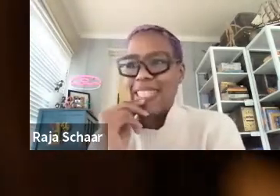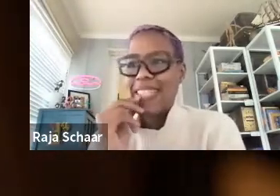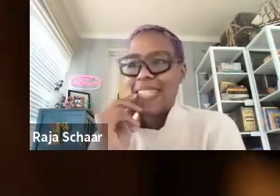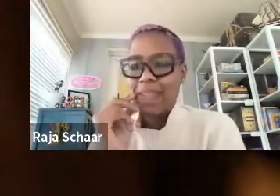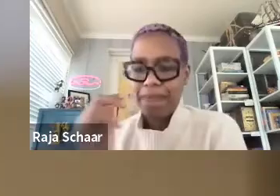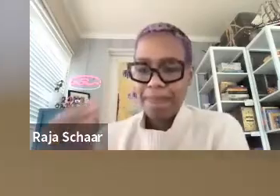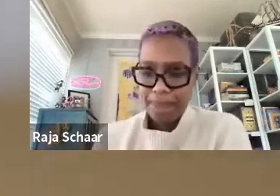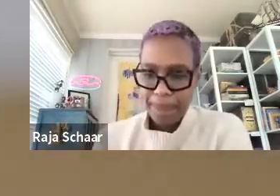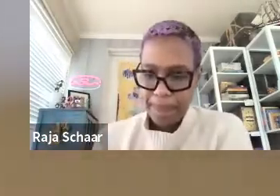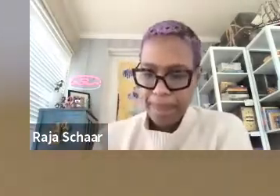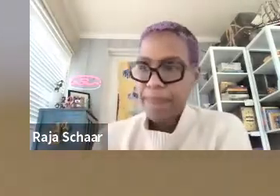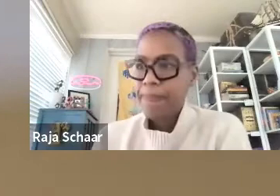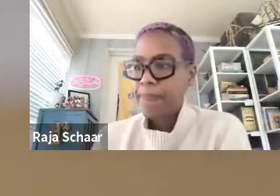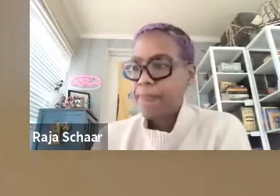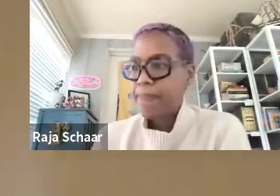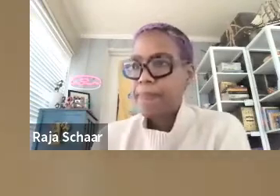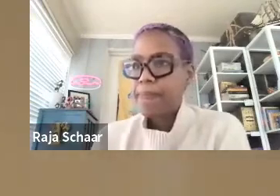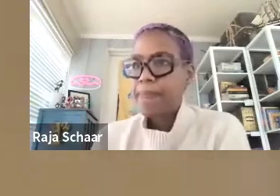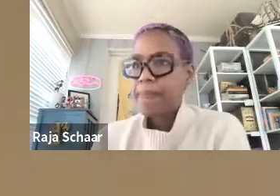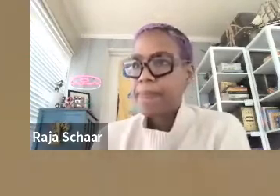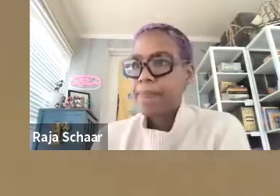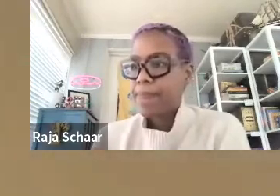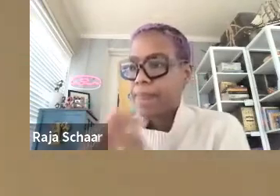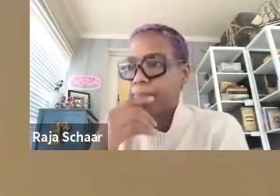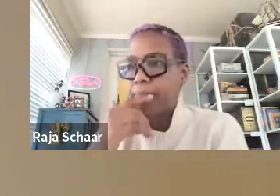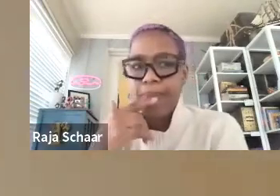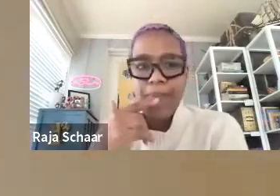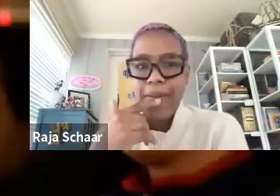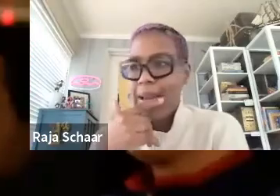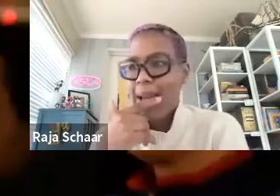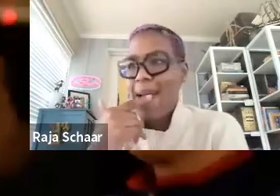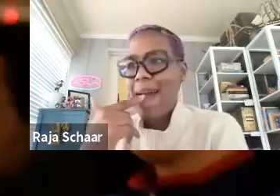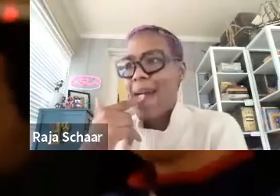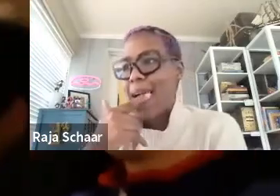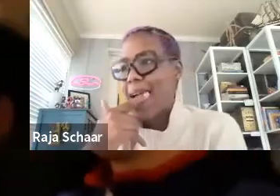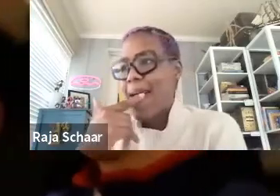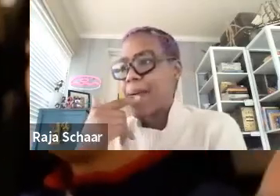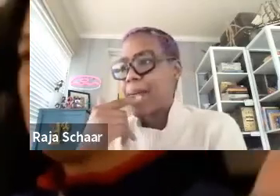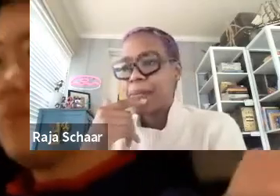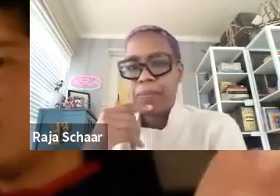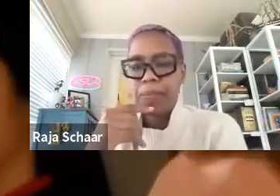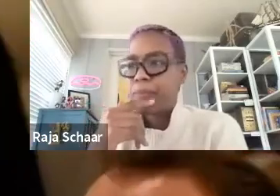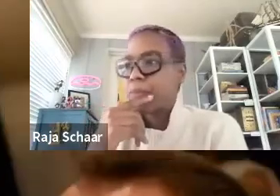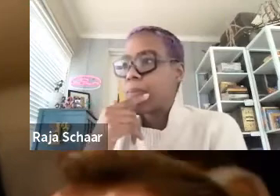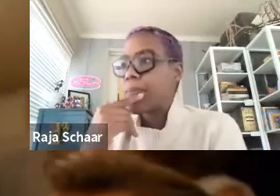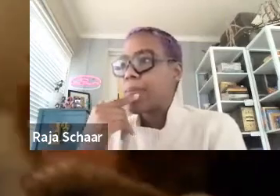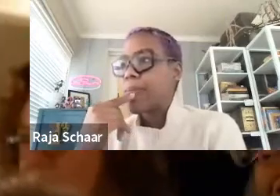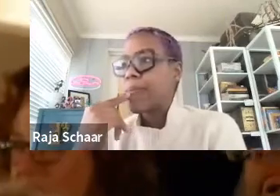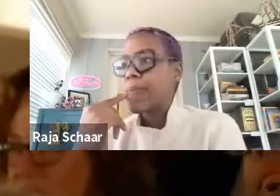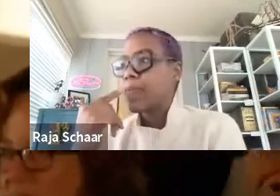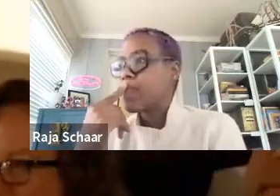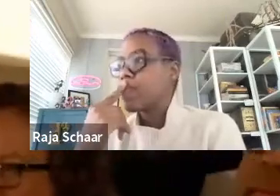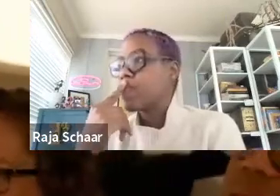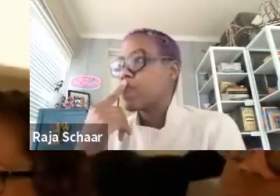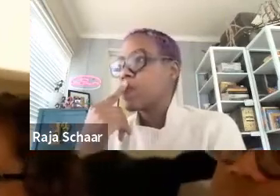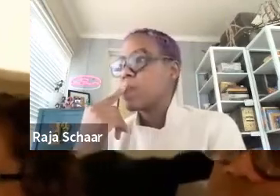We all have agency over what the future can bring. Each of us individually can shape not only our